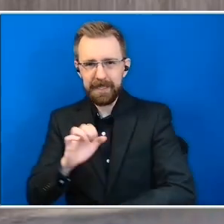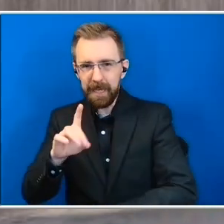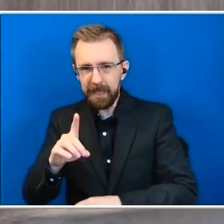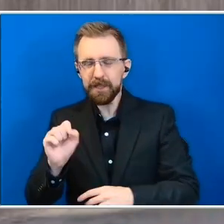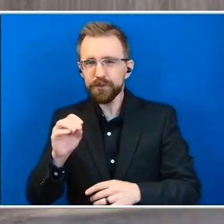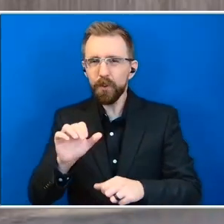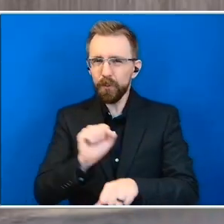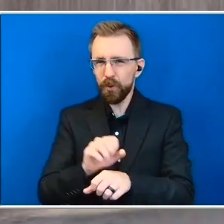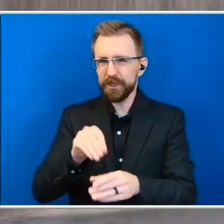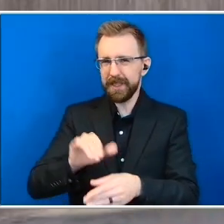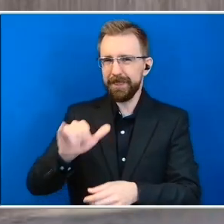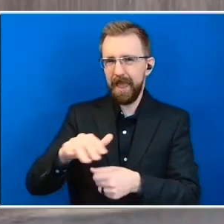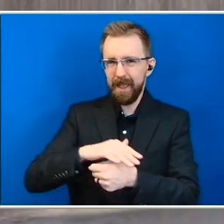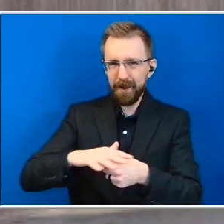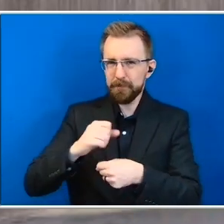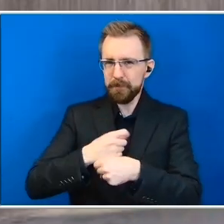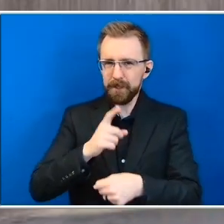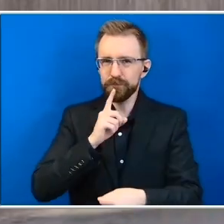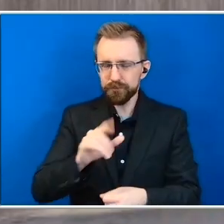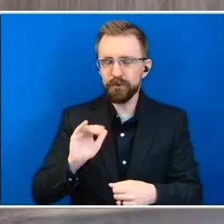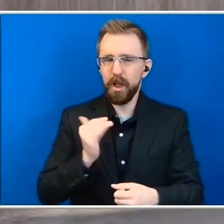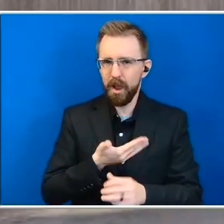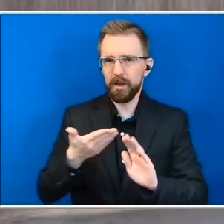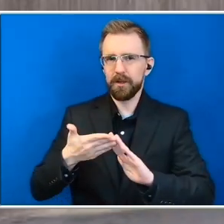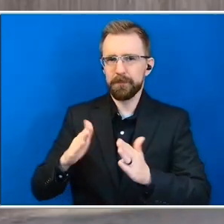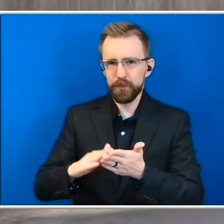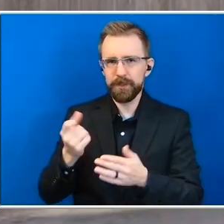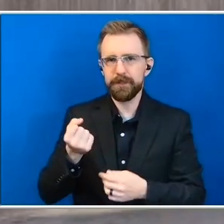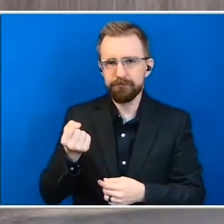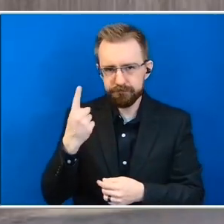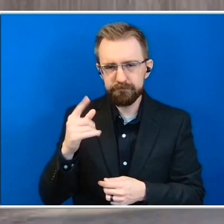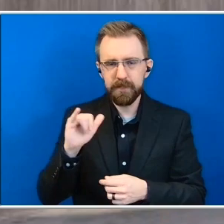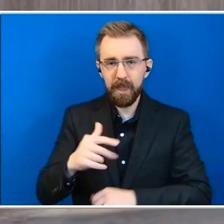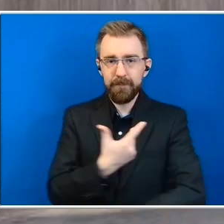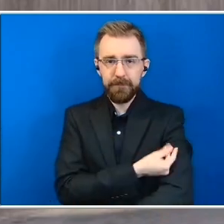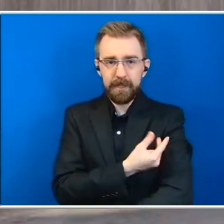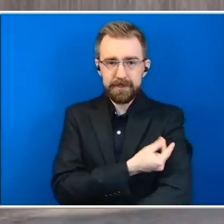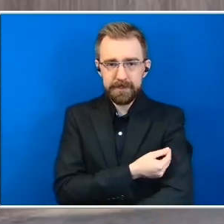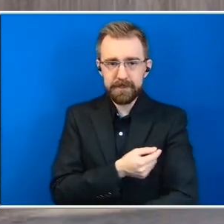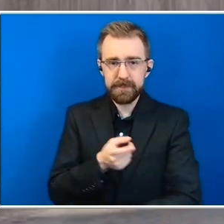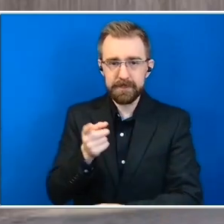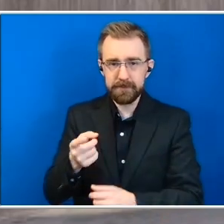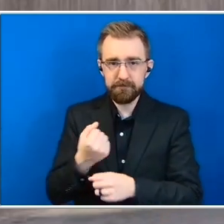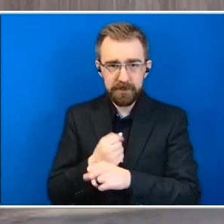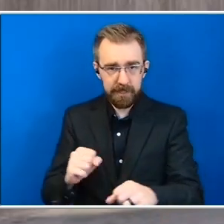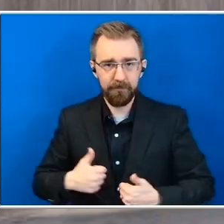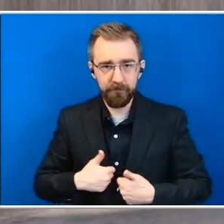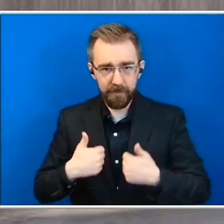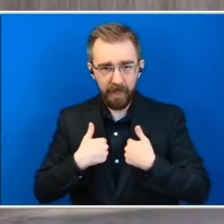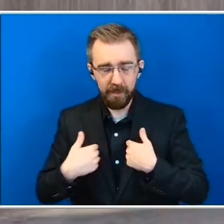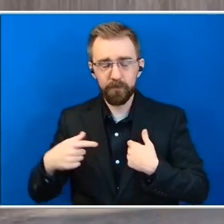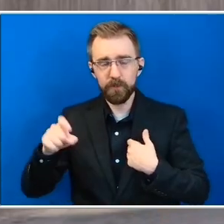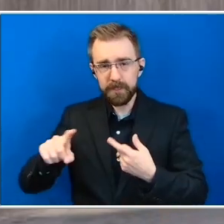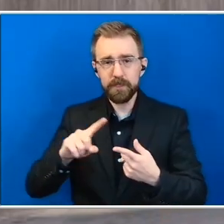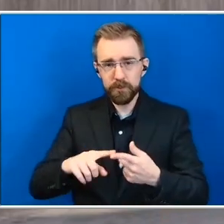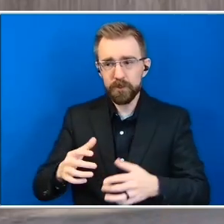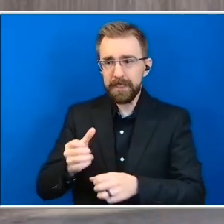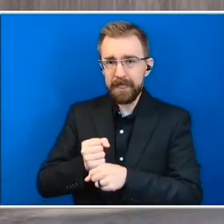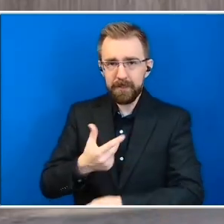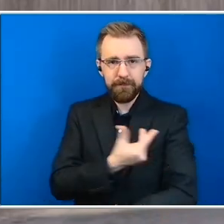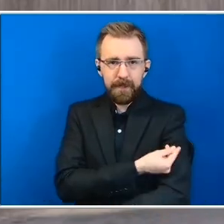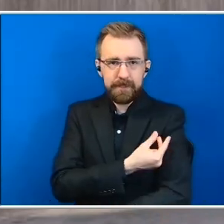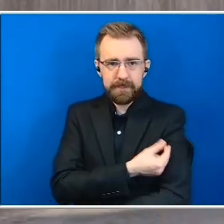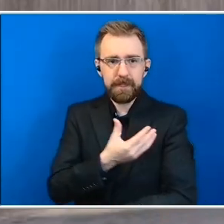area, making sure that our community understands that vaccines save lives, that we need to get vaccinated, and that